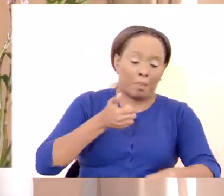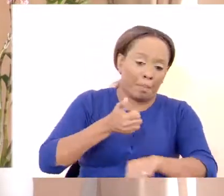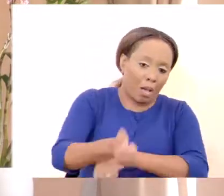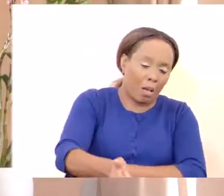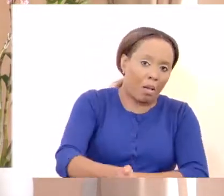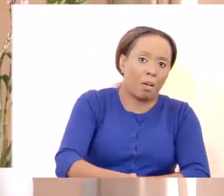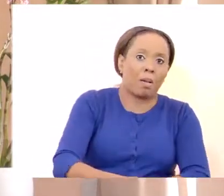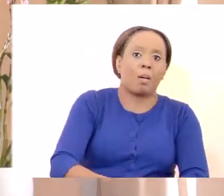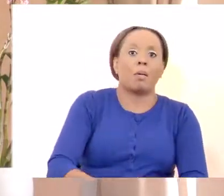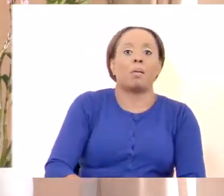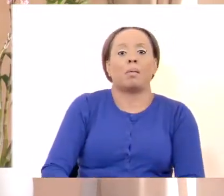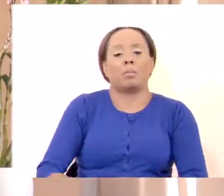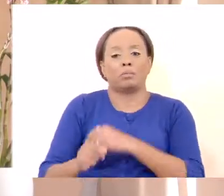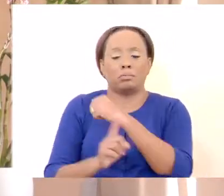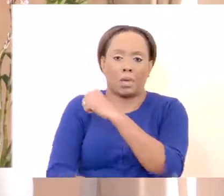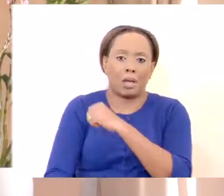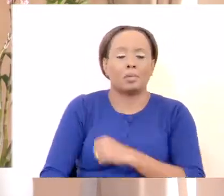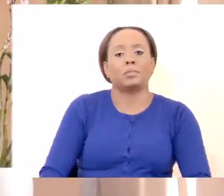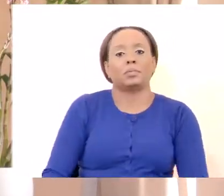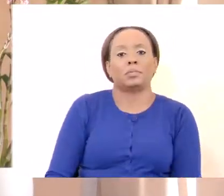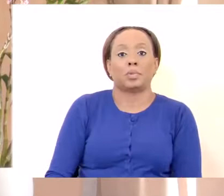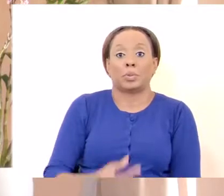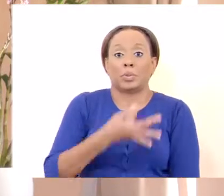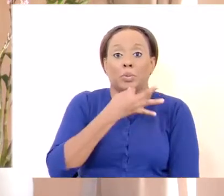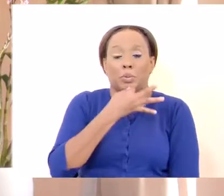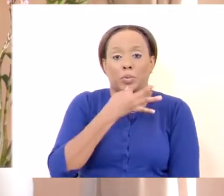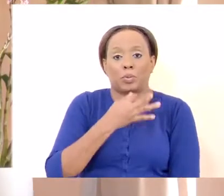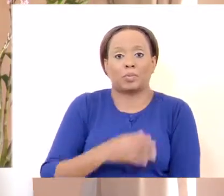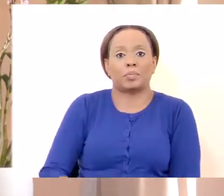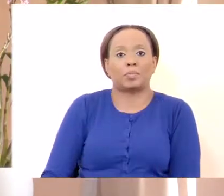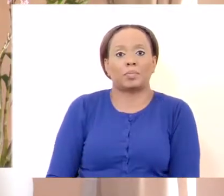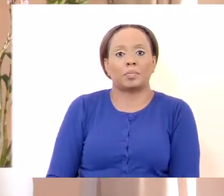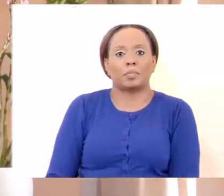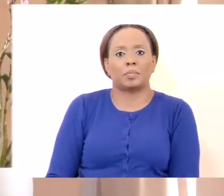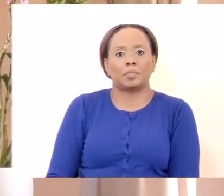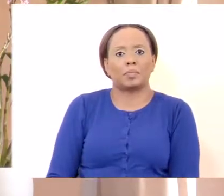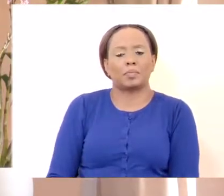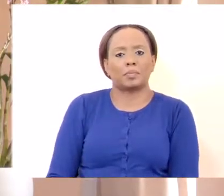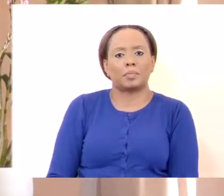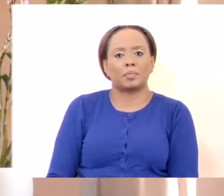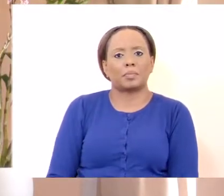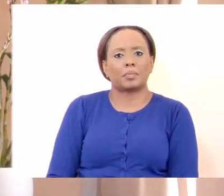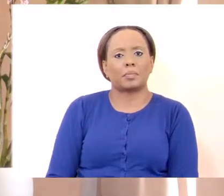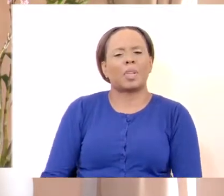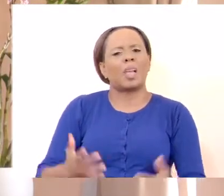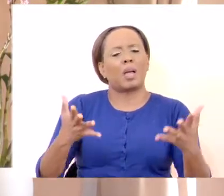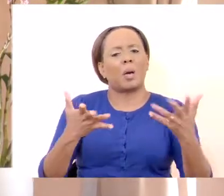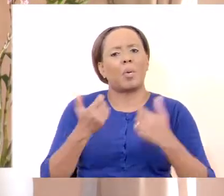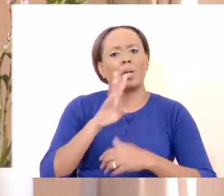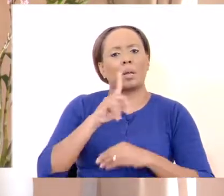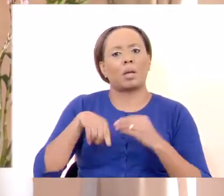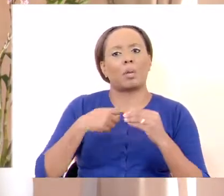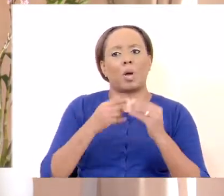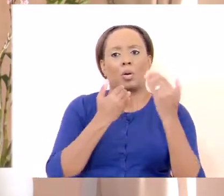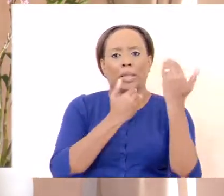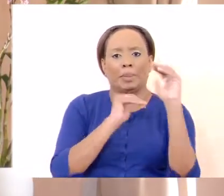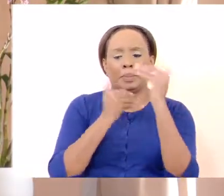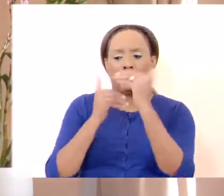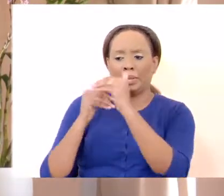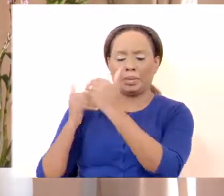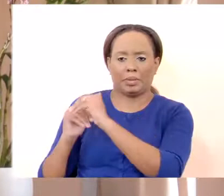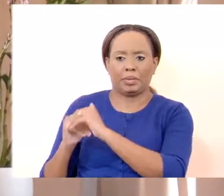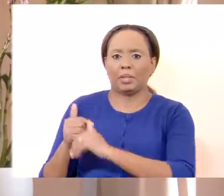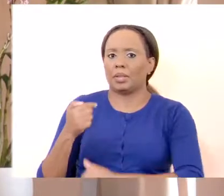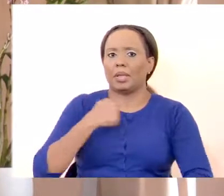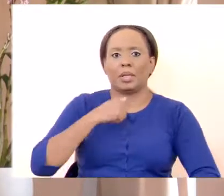I believe, and in the coming days. And on this matter of restricting movement, I'm not satisfied